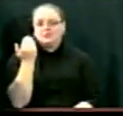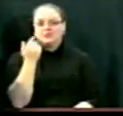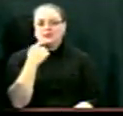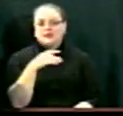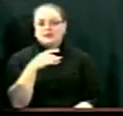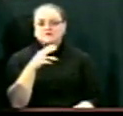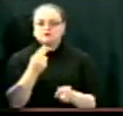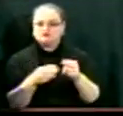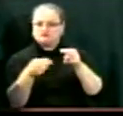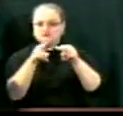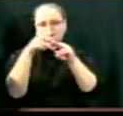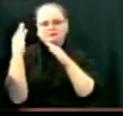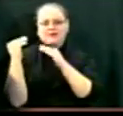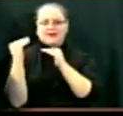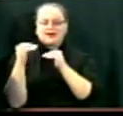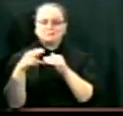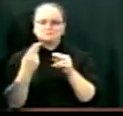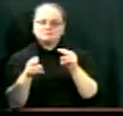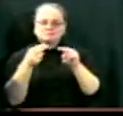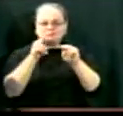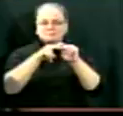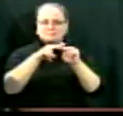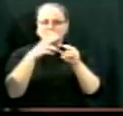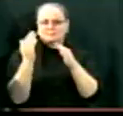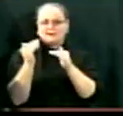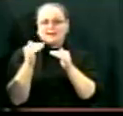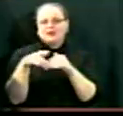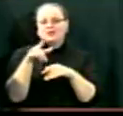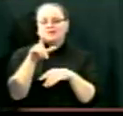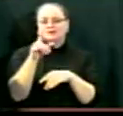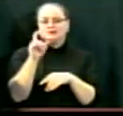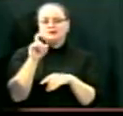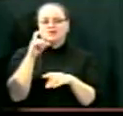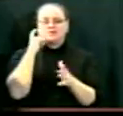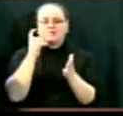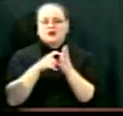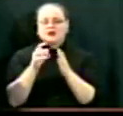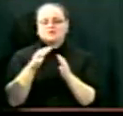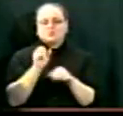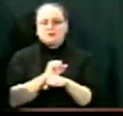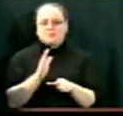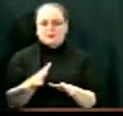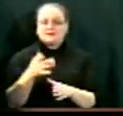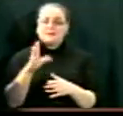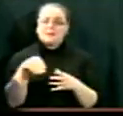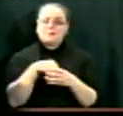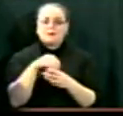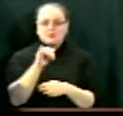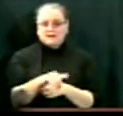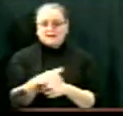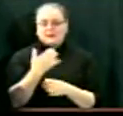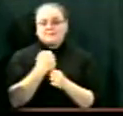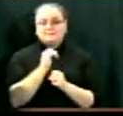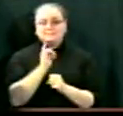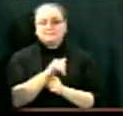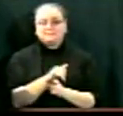the expectation and you raise the bar, you have to recognize your employees that are part of that and make